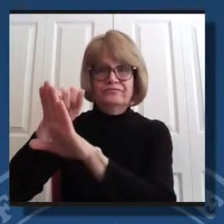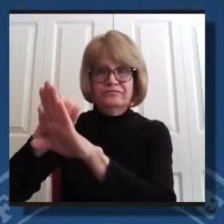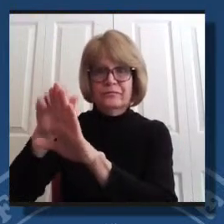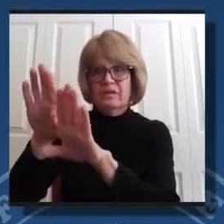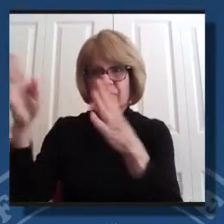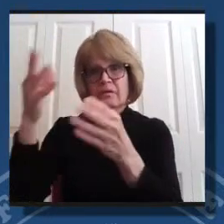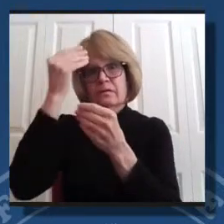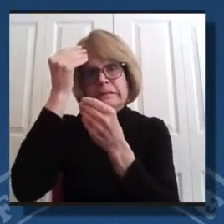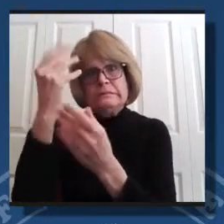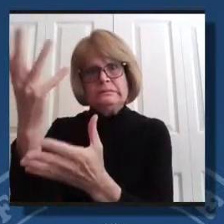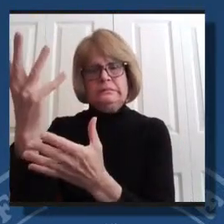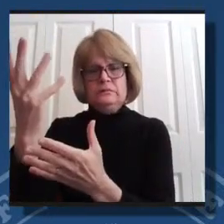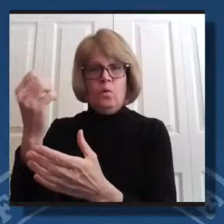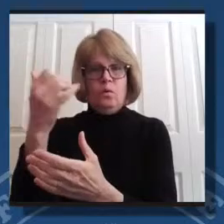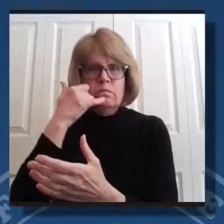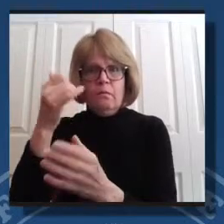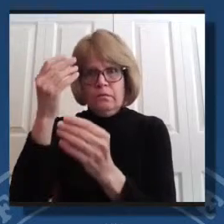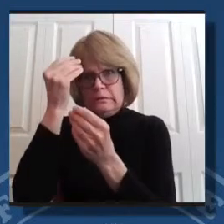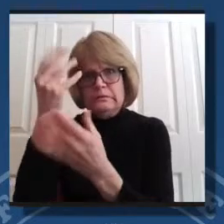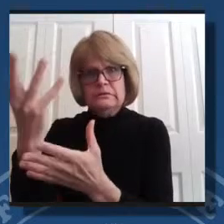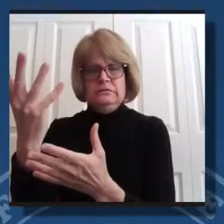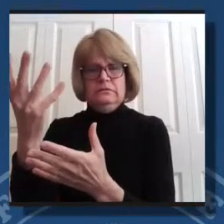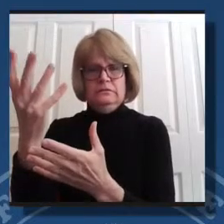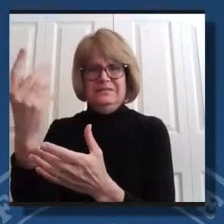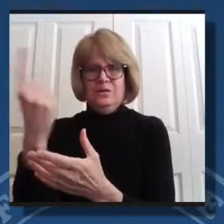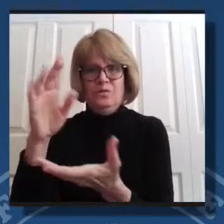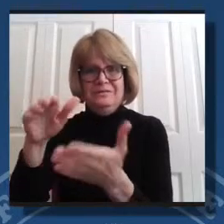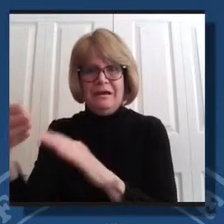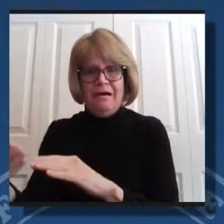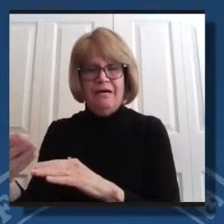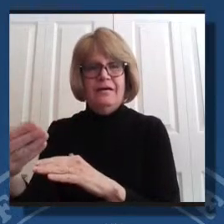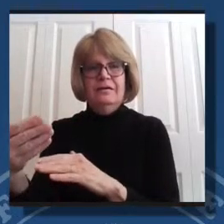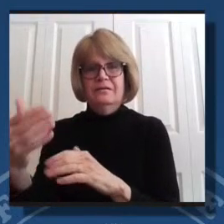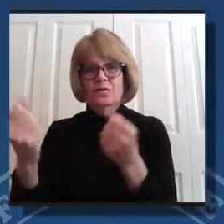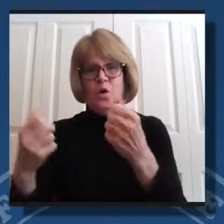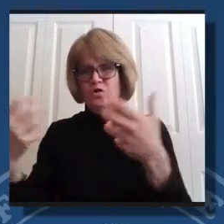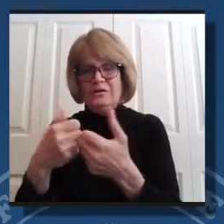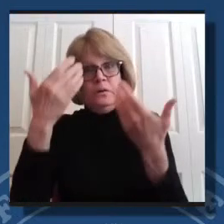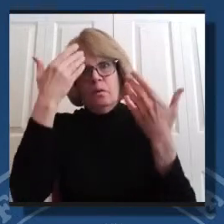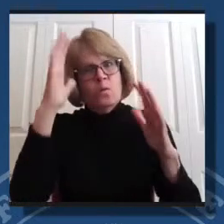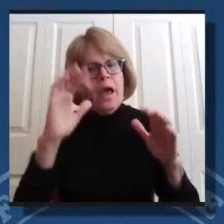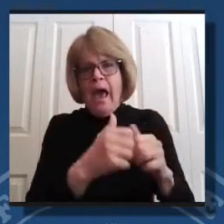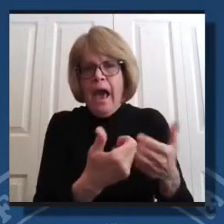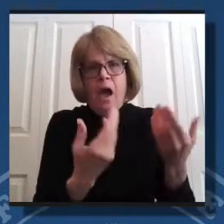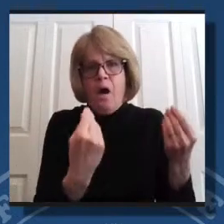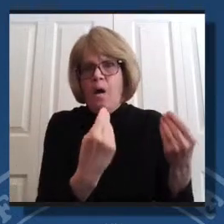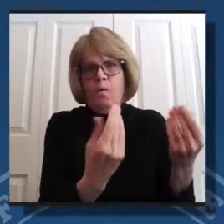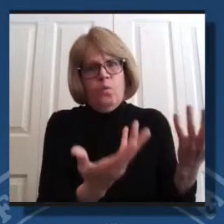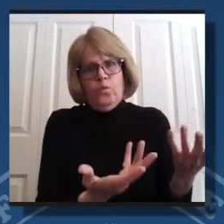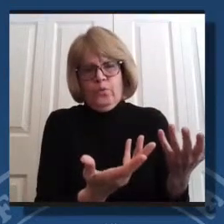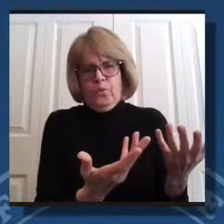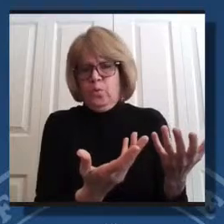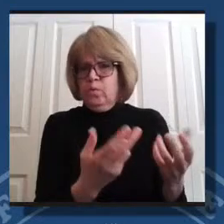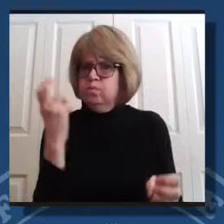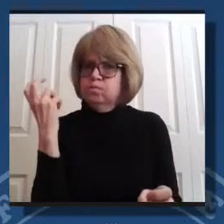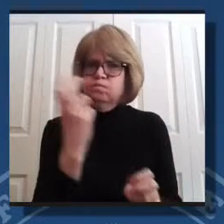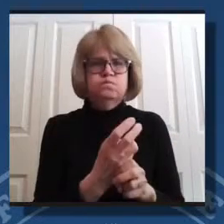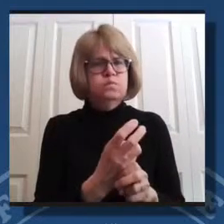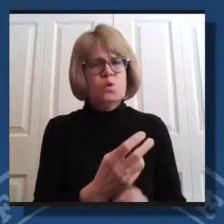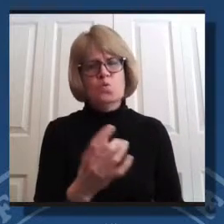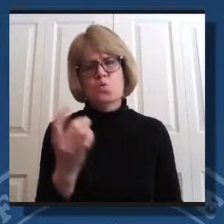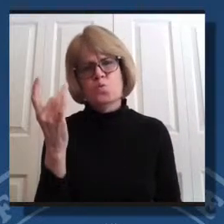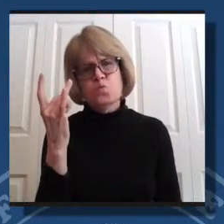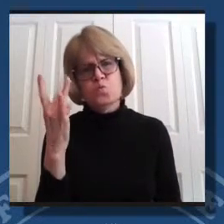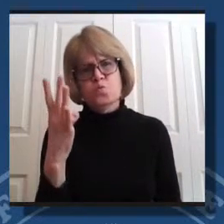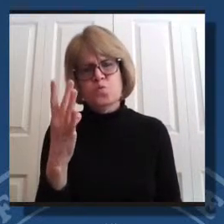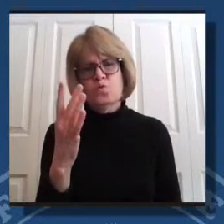dies in a car crash, I don't know how you do it, because that must be one of the toughest aspects of your job. To